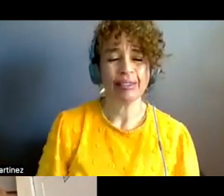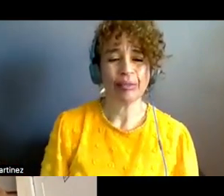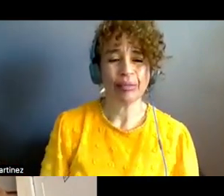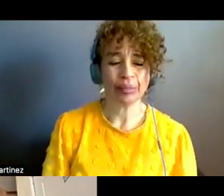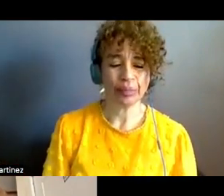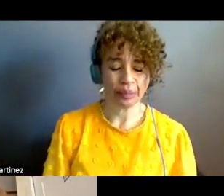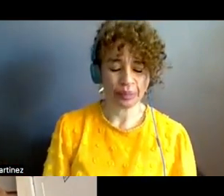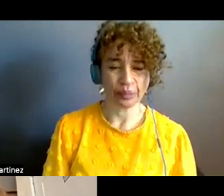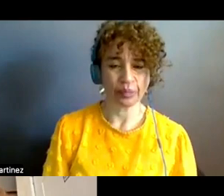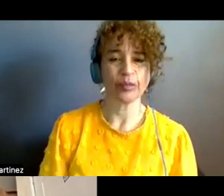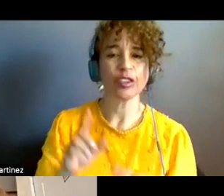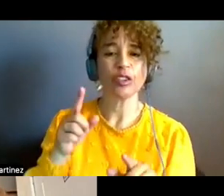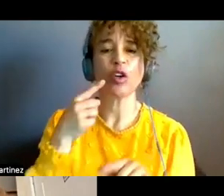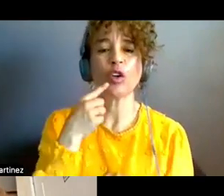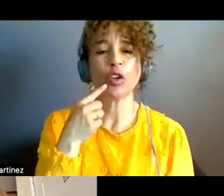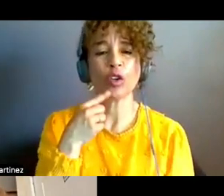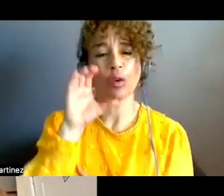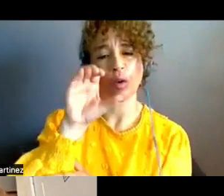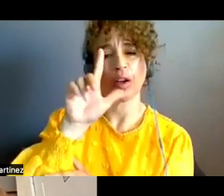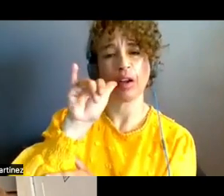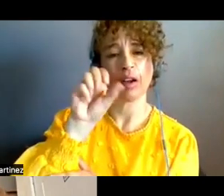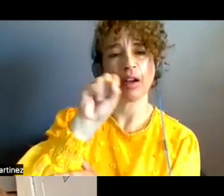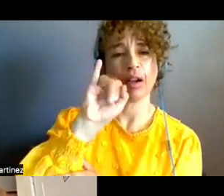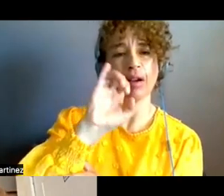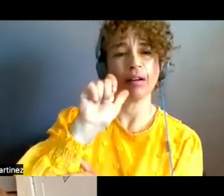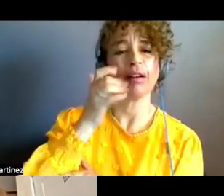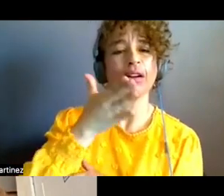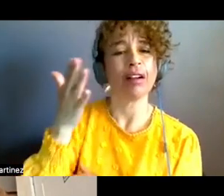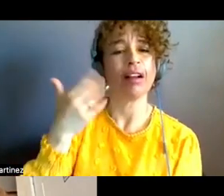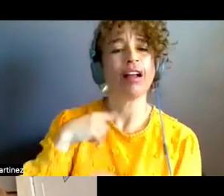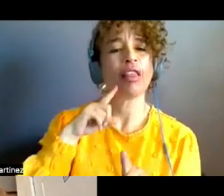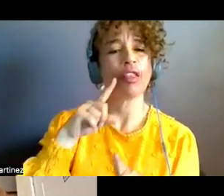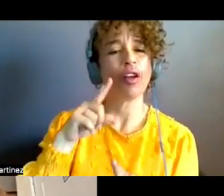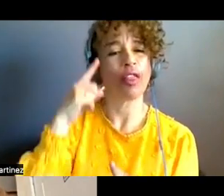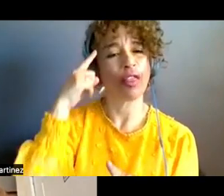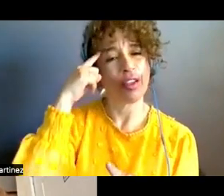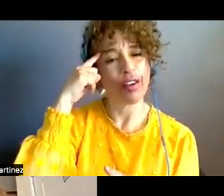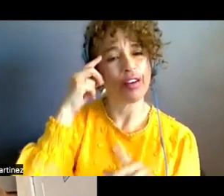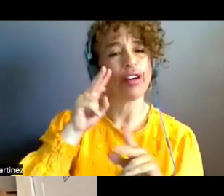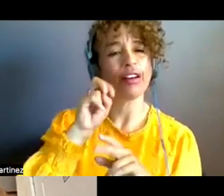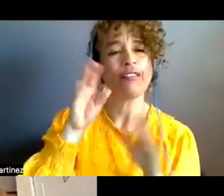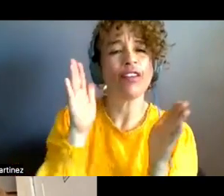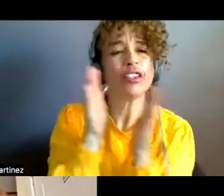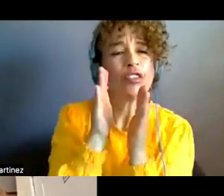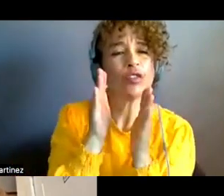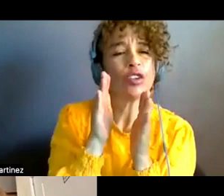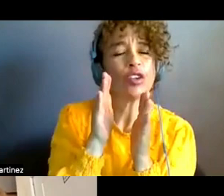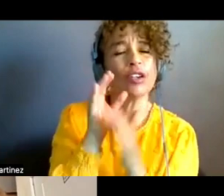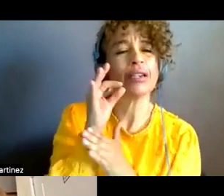yeah. Earlier, you mentioned classical stuff. So I immediately thought, I know a very tiny amount about